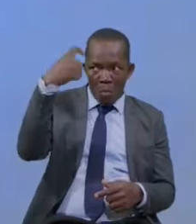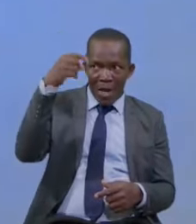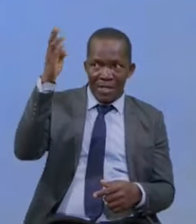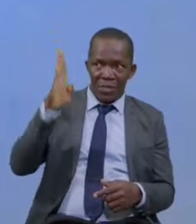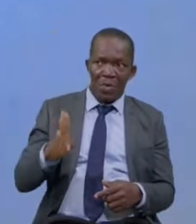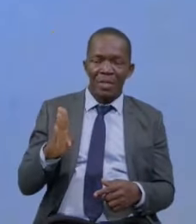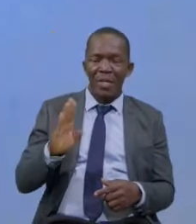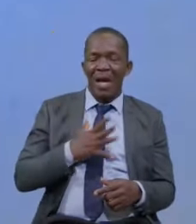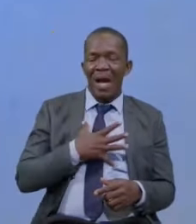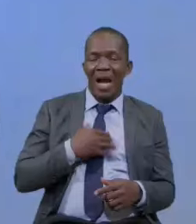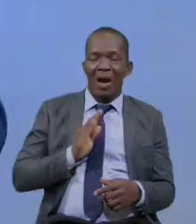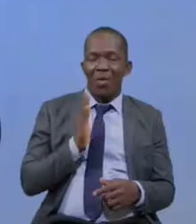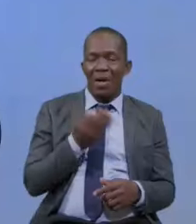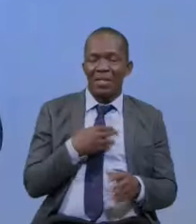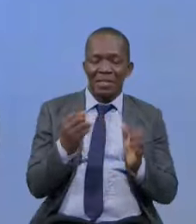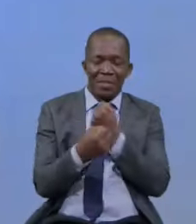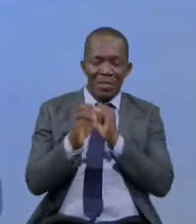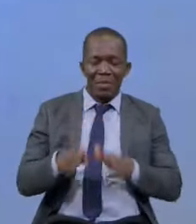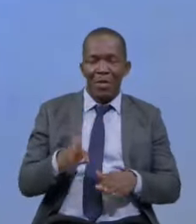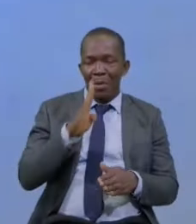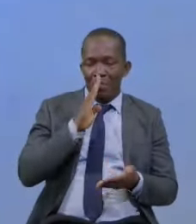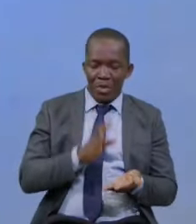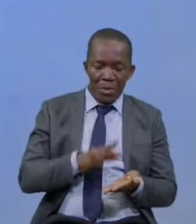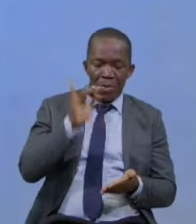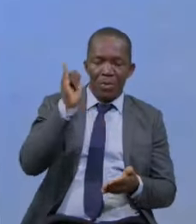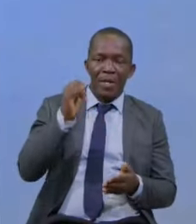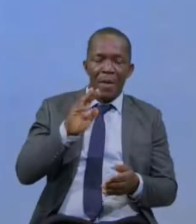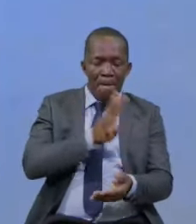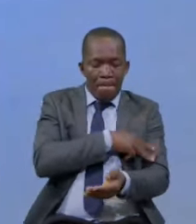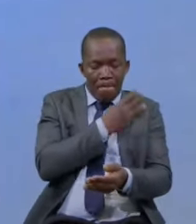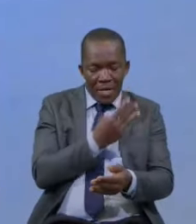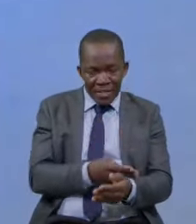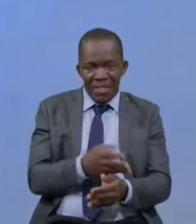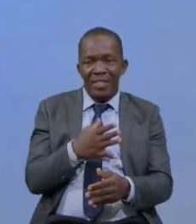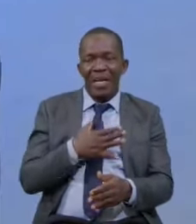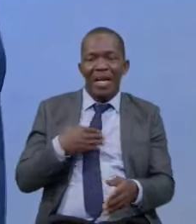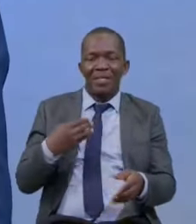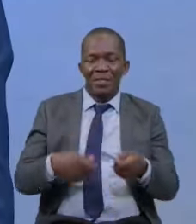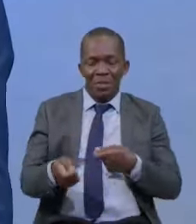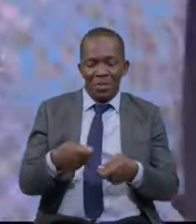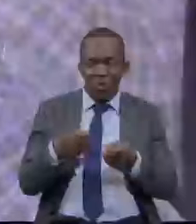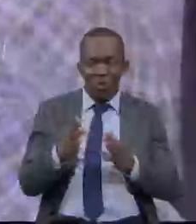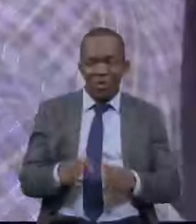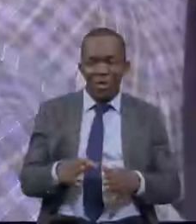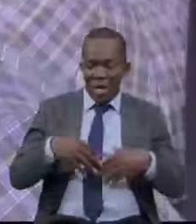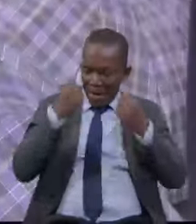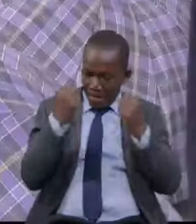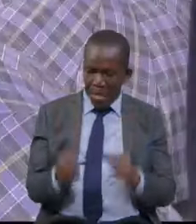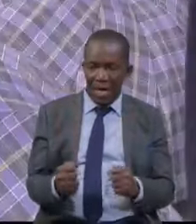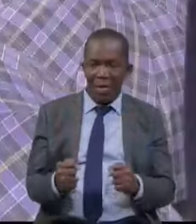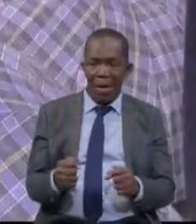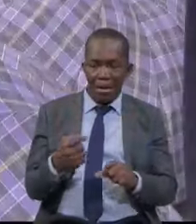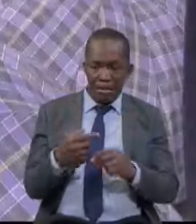and majesty, dominion and power both now and ever.